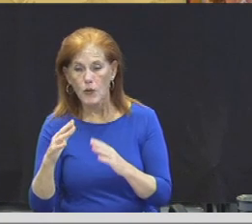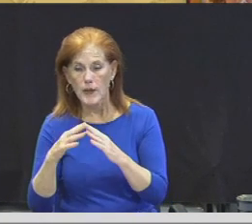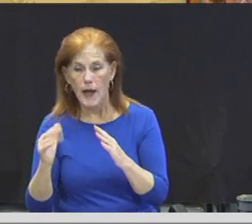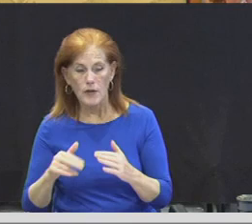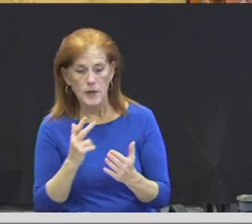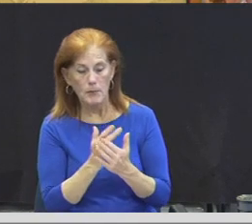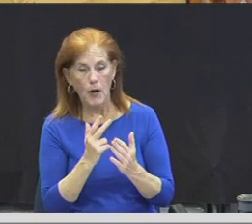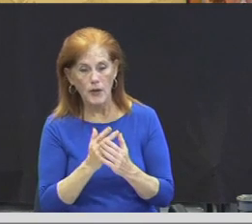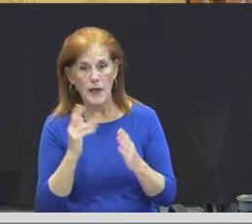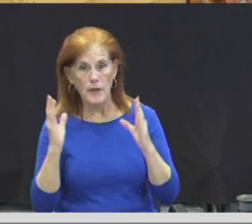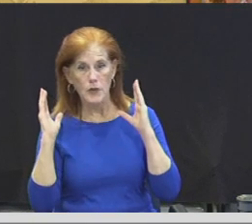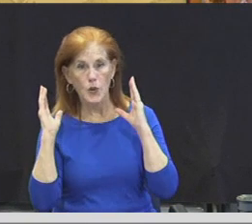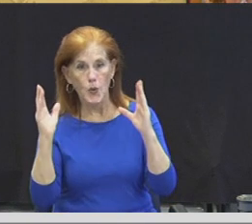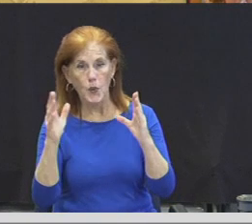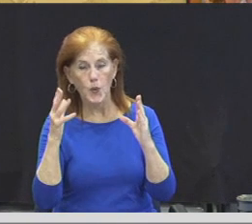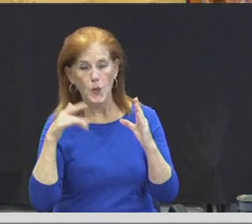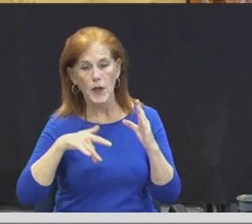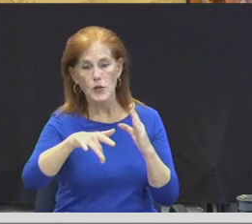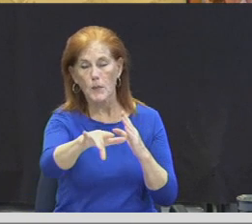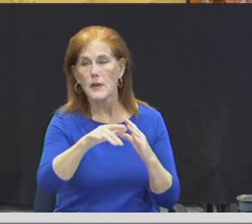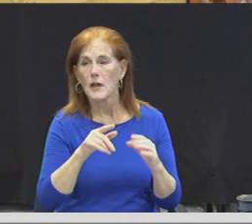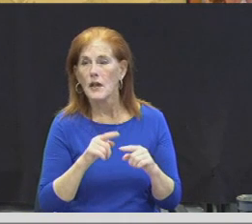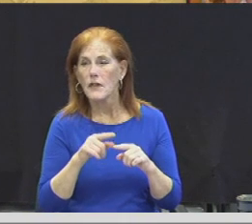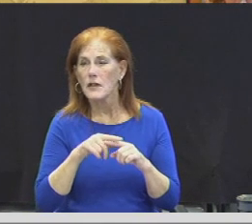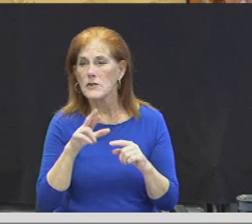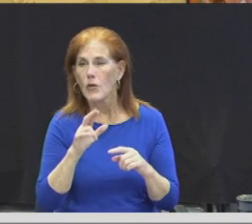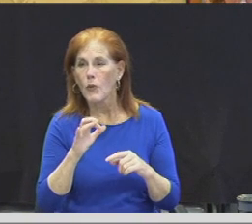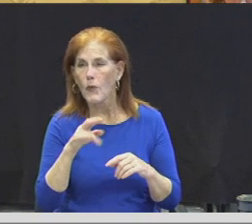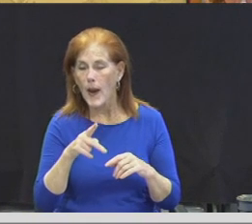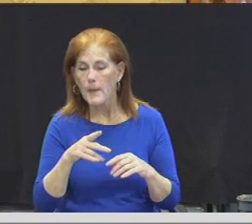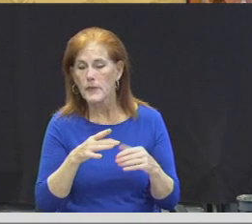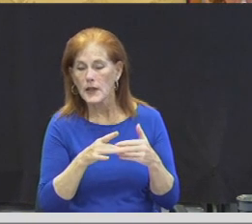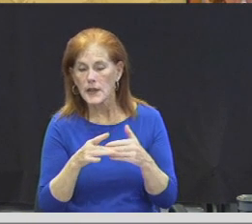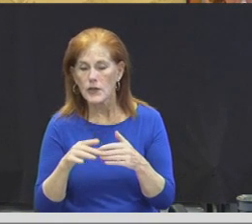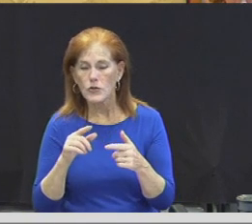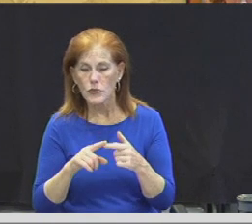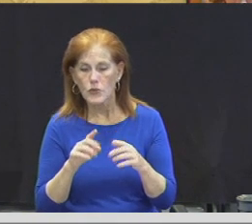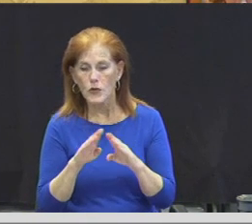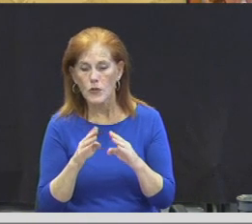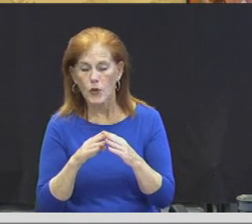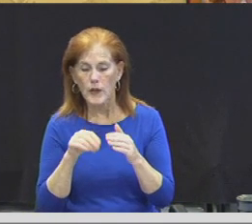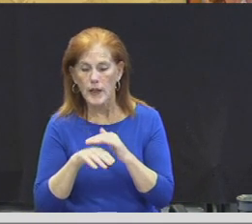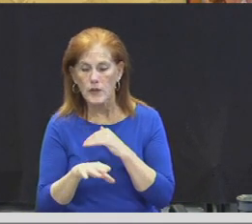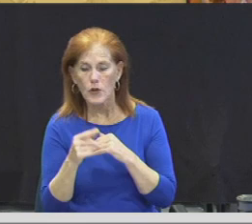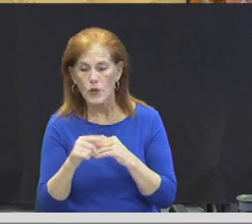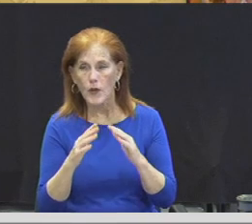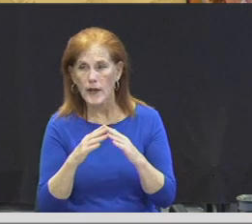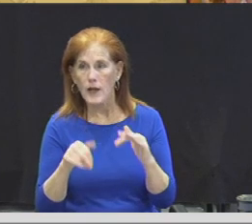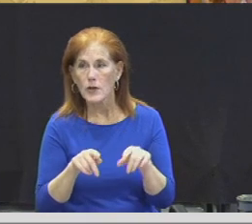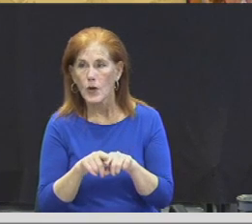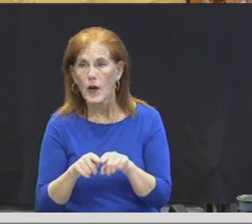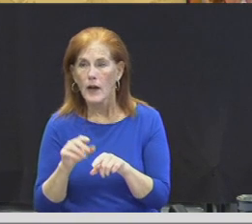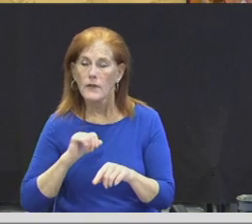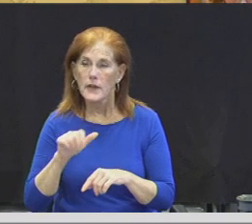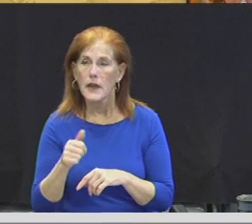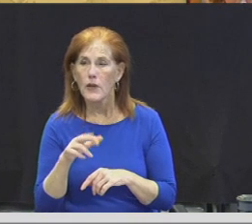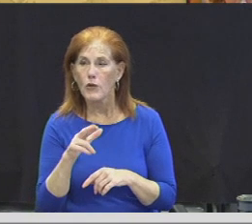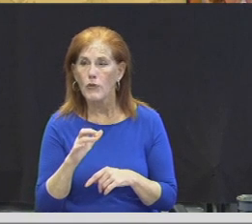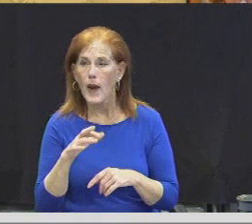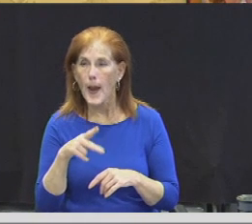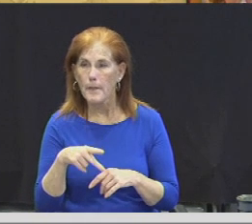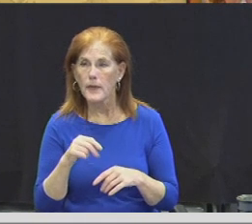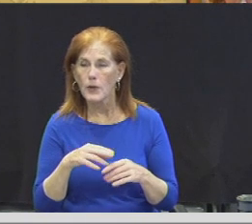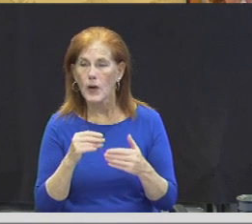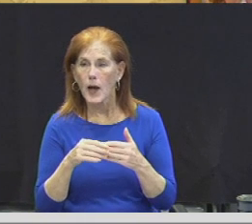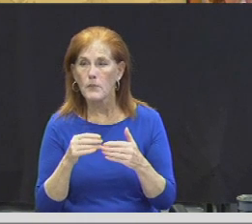garage. There's an existing ramp that comes down that takes you to the entry level of the greenhouse. We've also introduced another ramp that will now help you navigate down